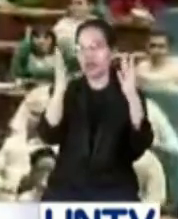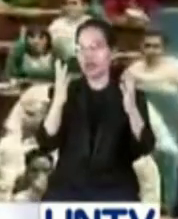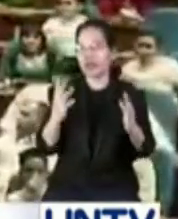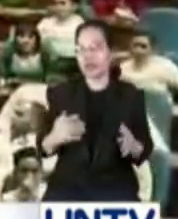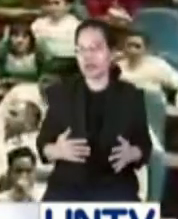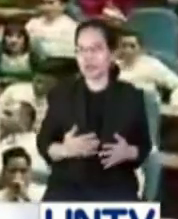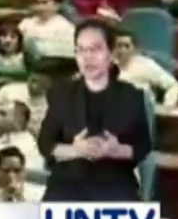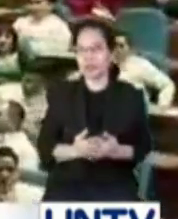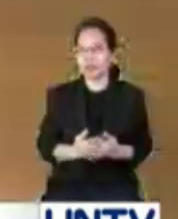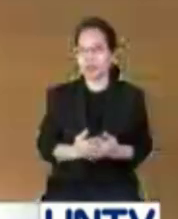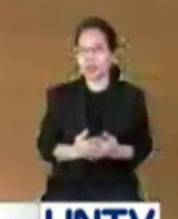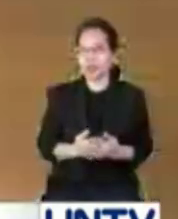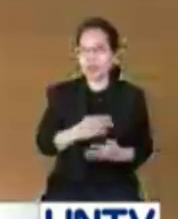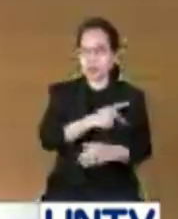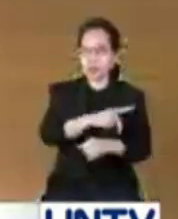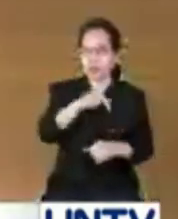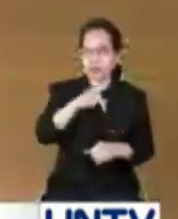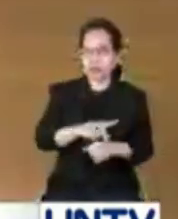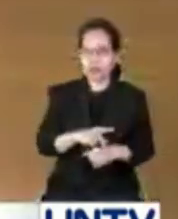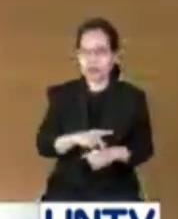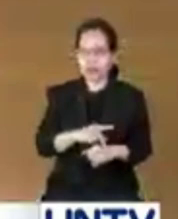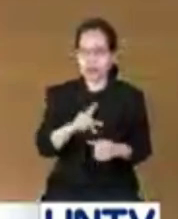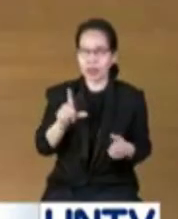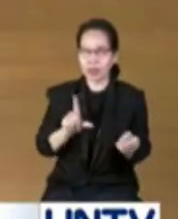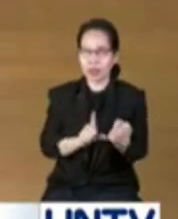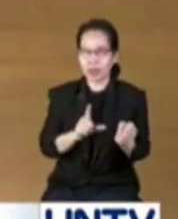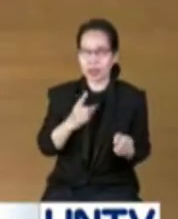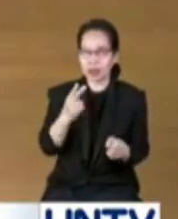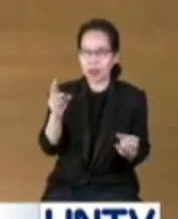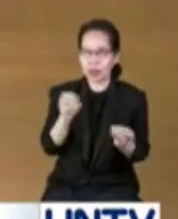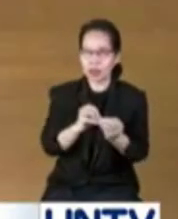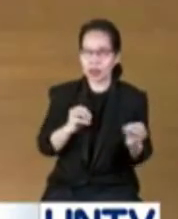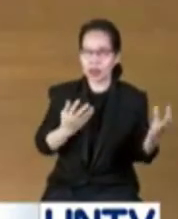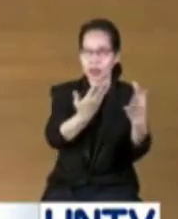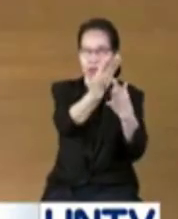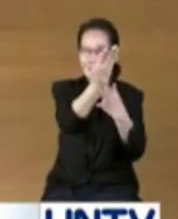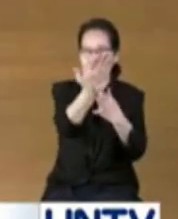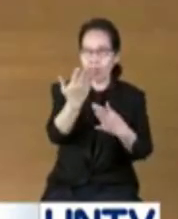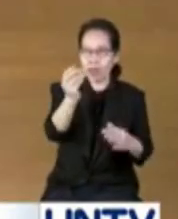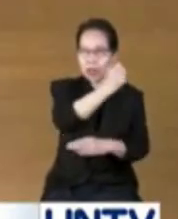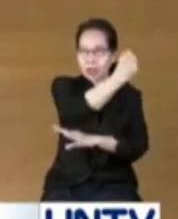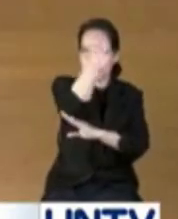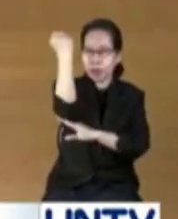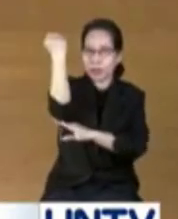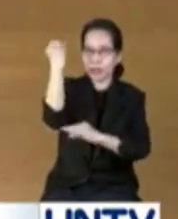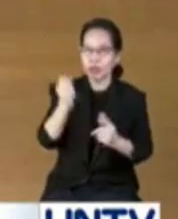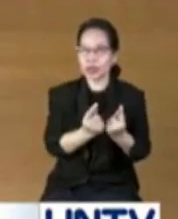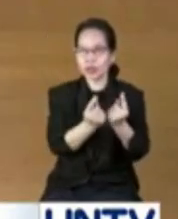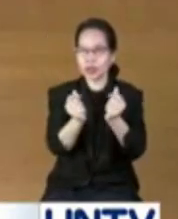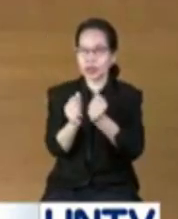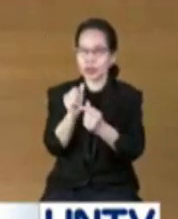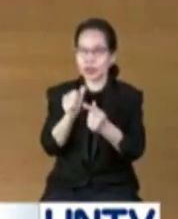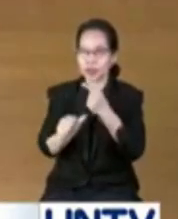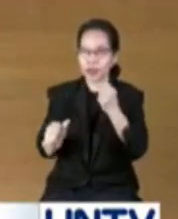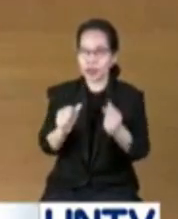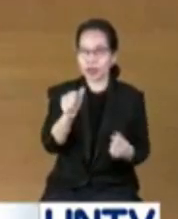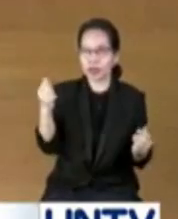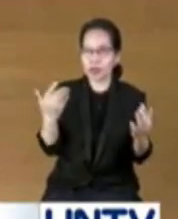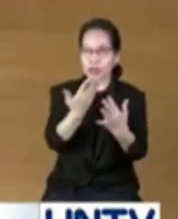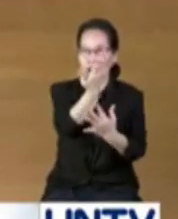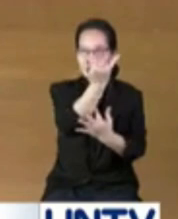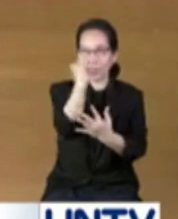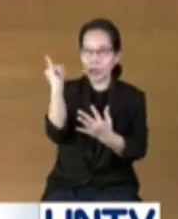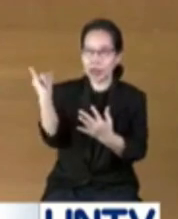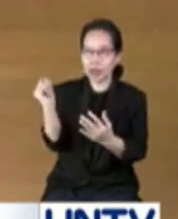The Philippines has launched two additional satellites into space. Together with the first satellite, they will track weather,